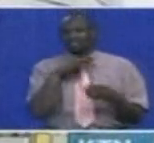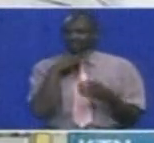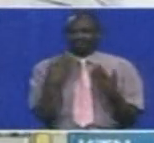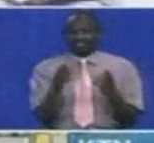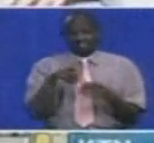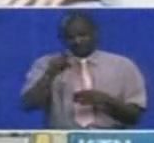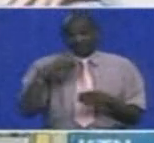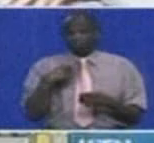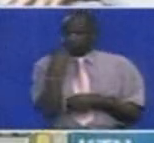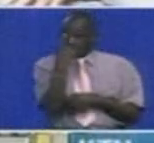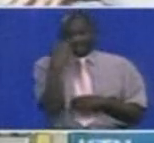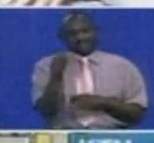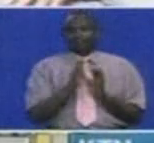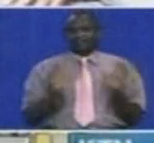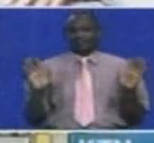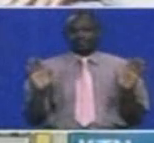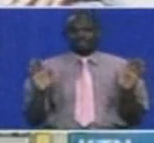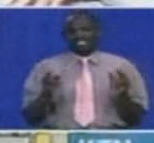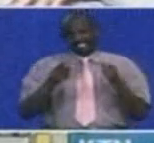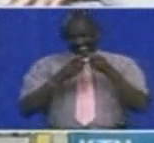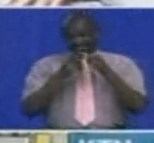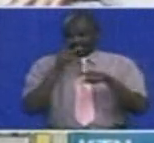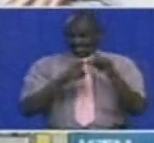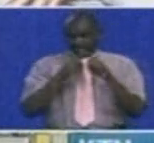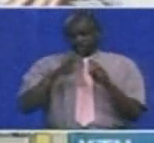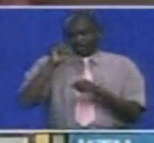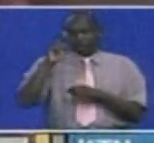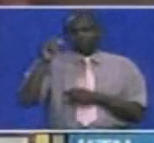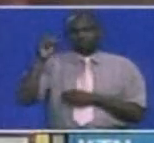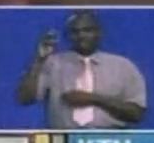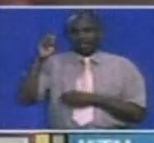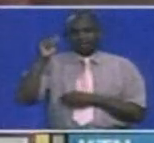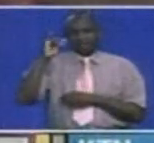left with only 1 child, 7-year-old Musembi Mwasia.